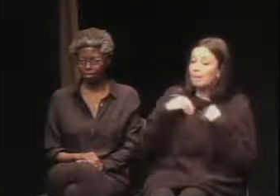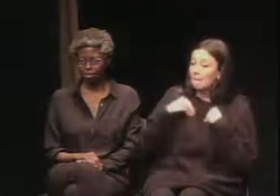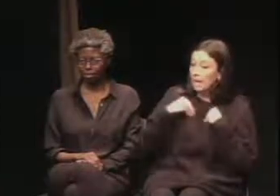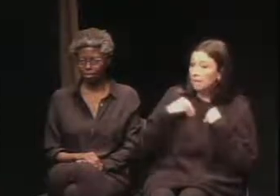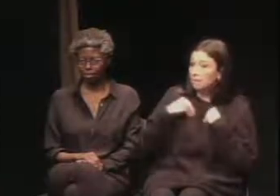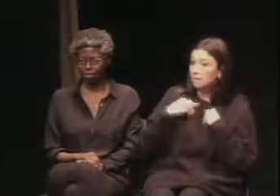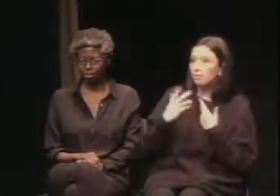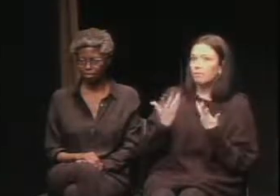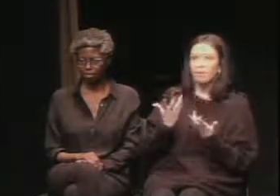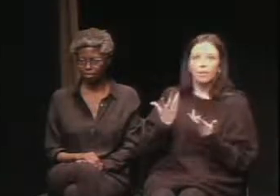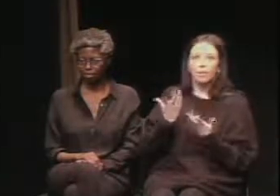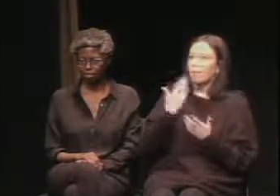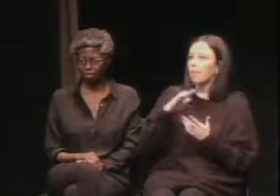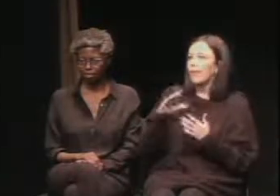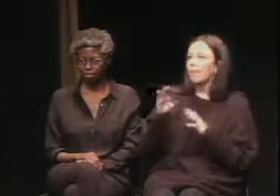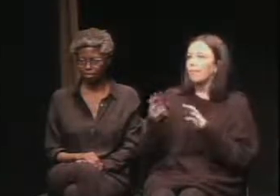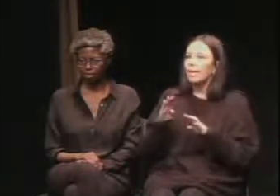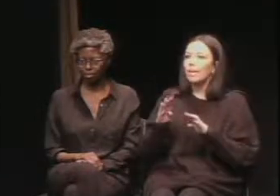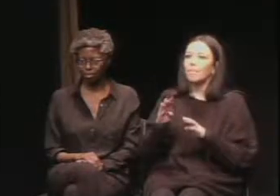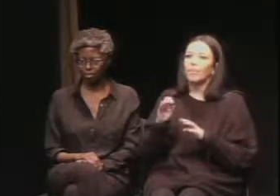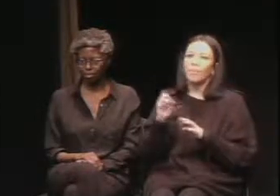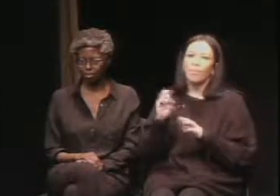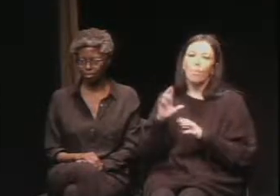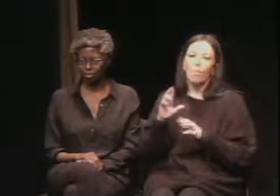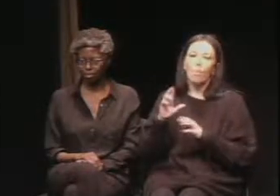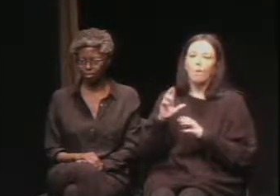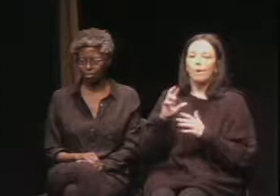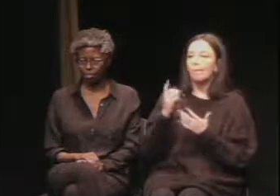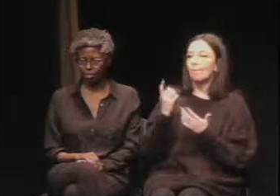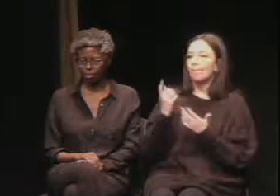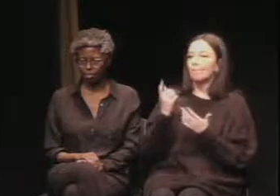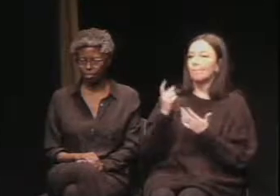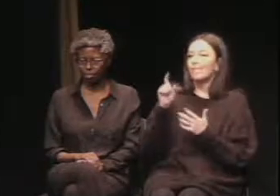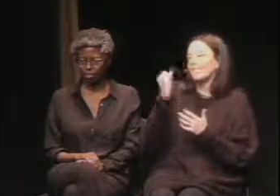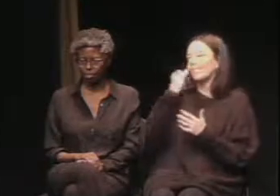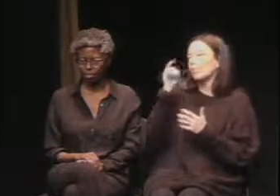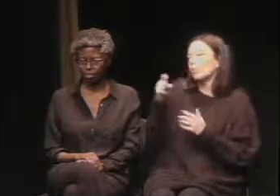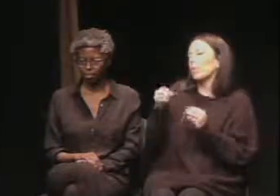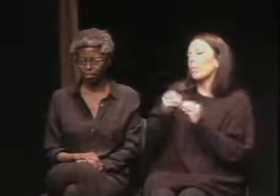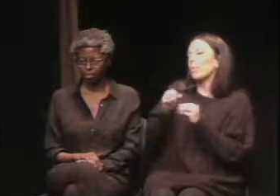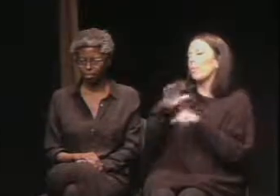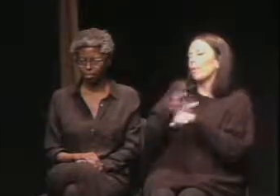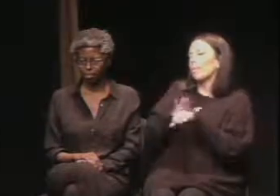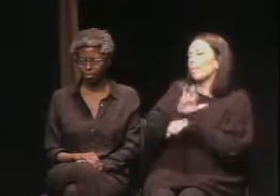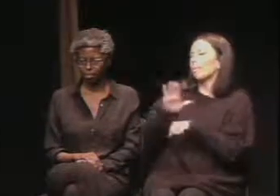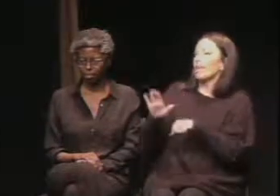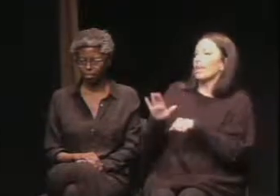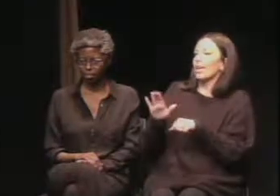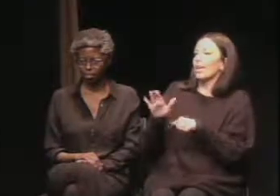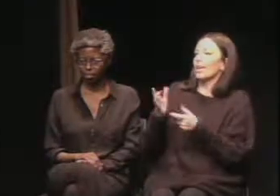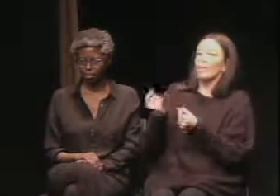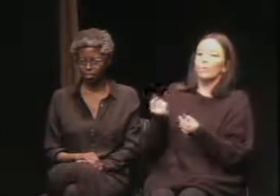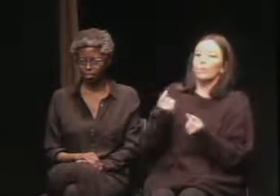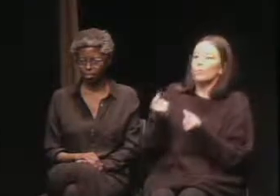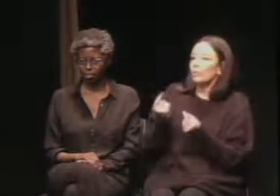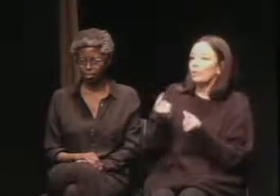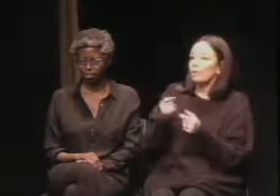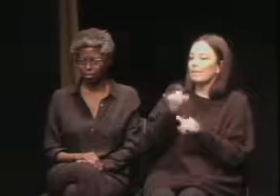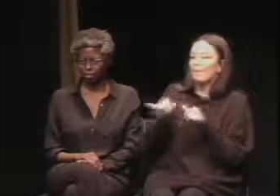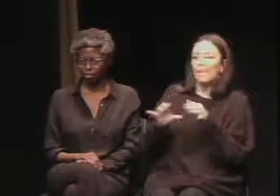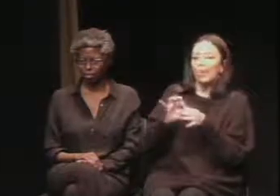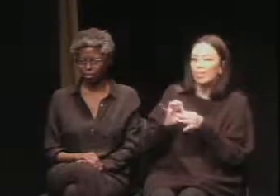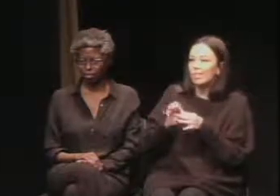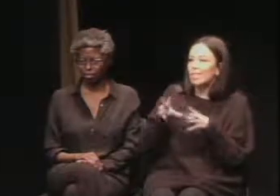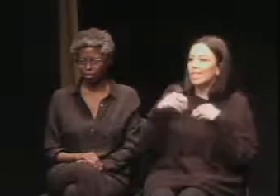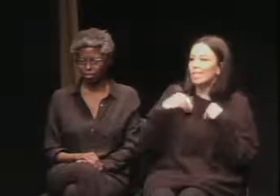that, you know, they may only have the capacity to do such and such, and you need more than that. Right. It doesn't mean you have to stay in a bad relationship right. or